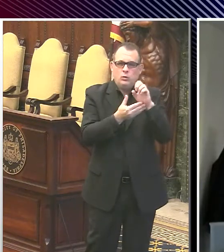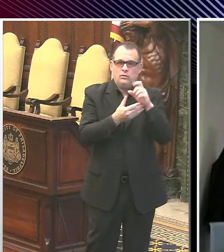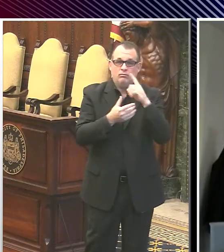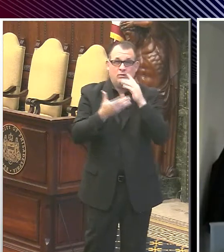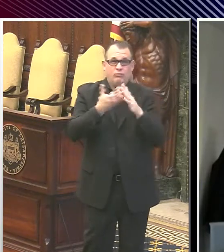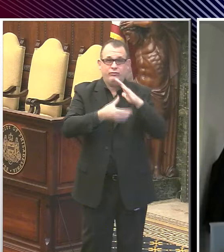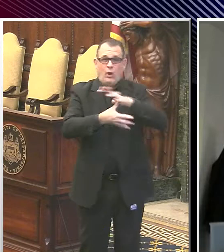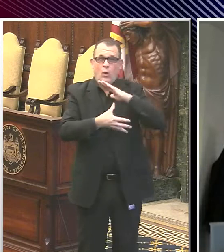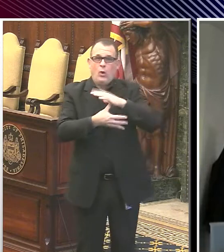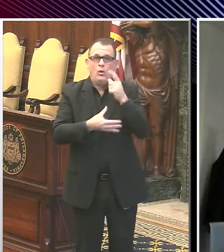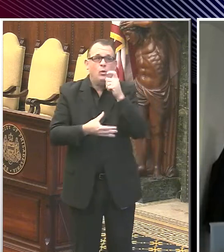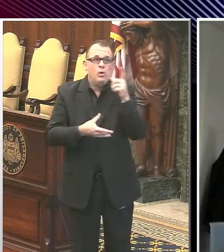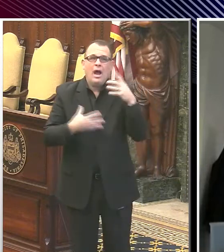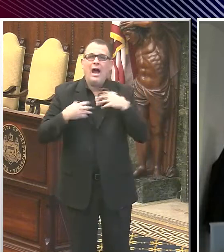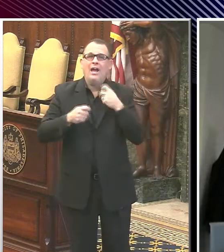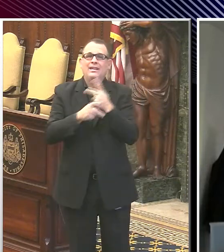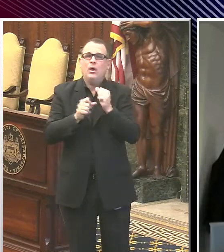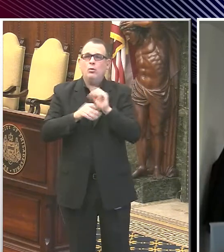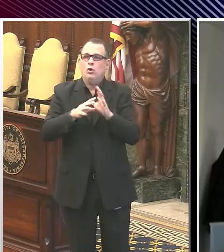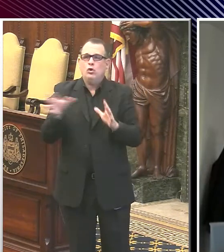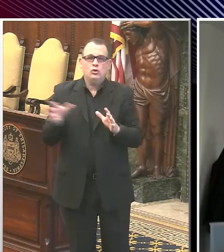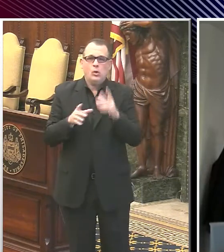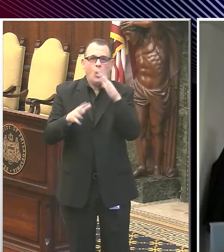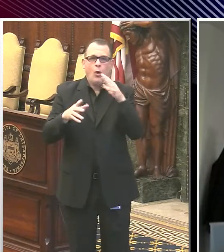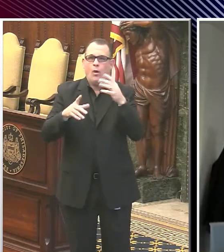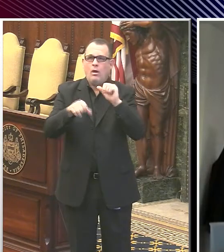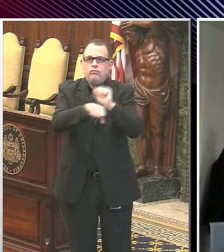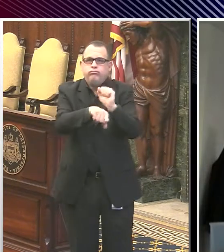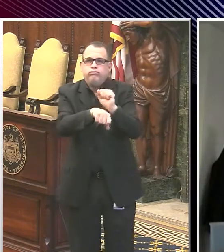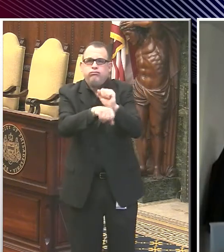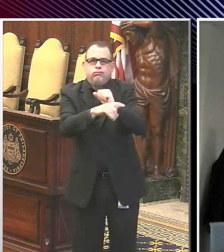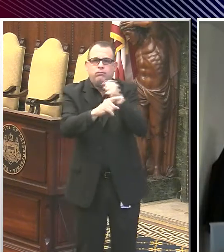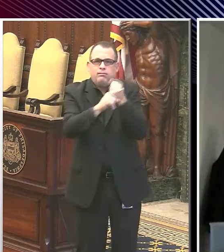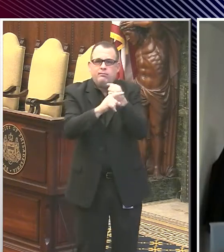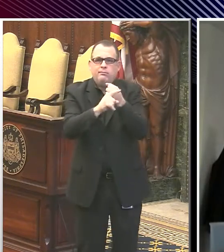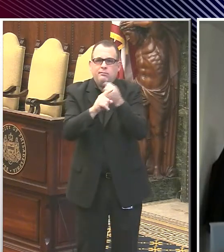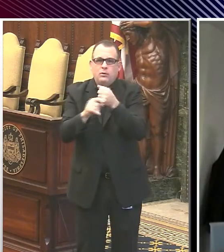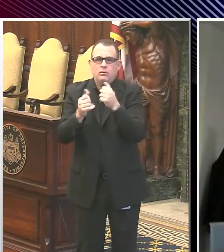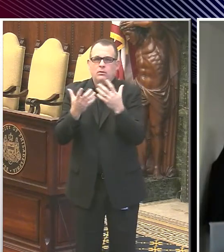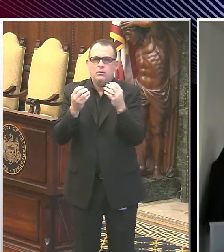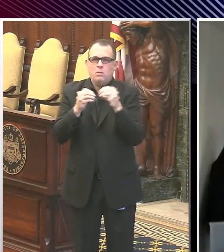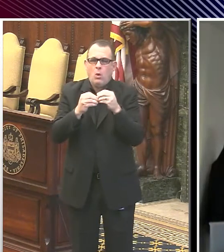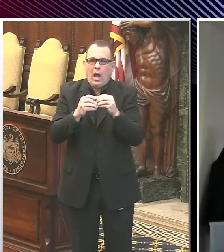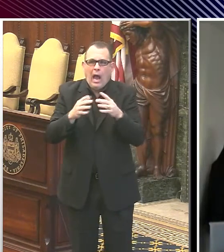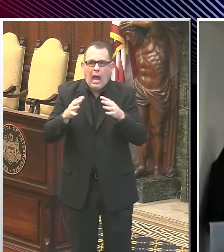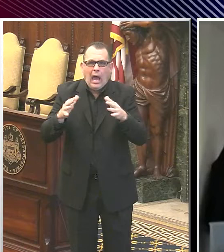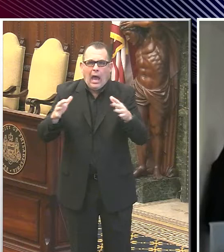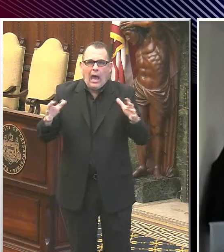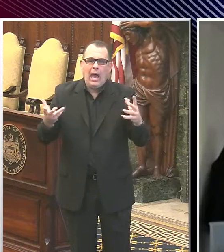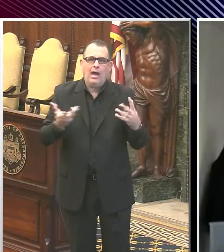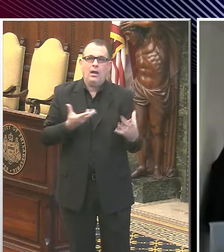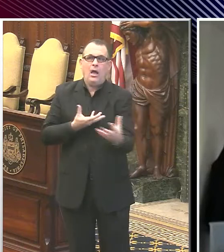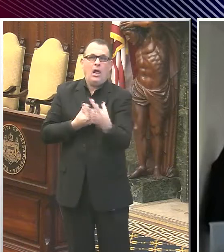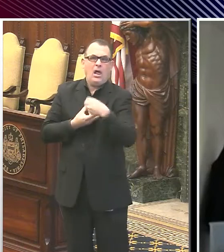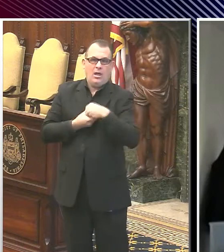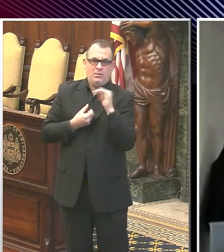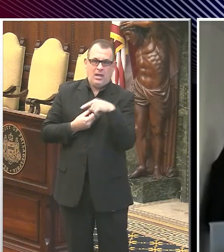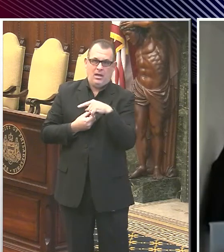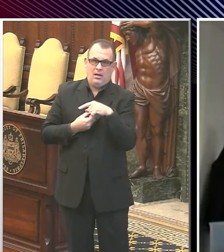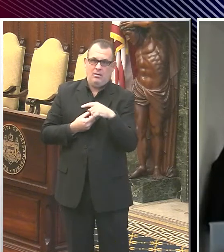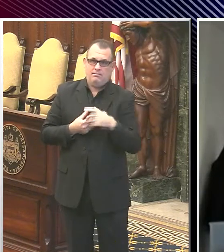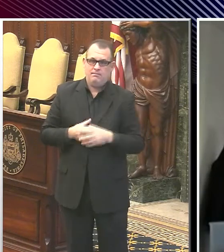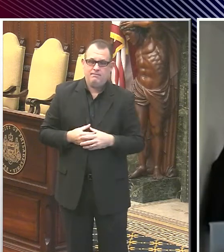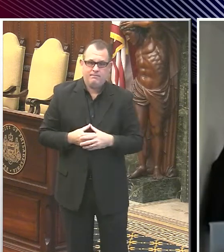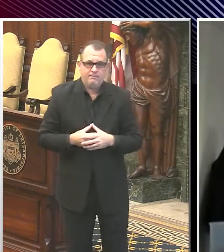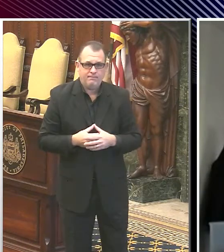routinely exposed to coronavirus. And we'll widen the group that gets vaccine as more vaccine becomes available in the coming weeks and months.